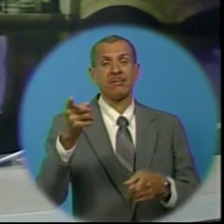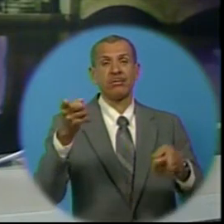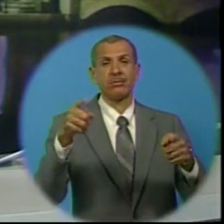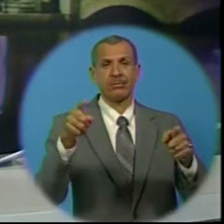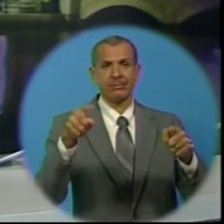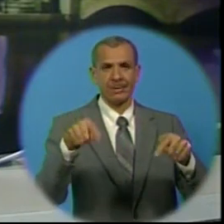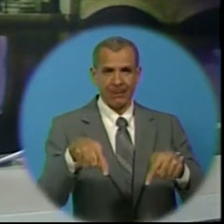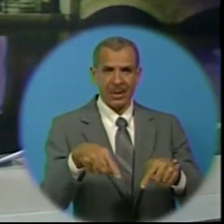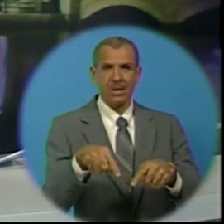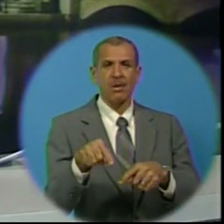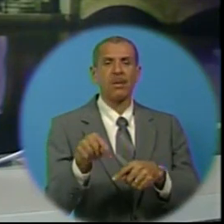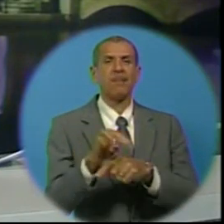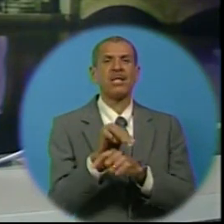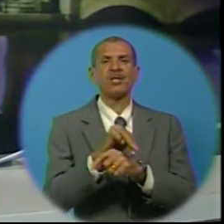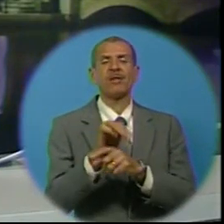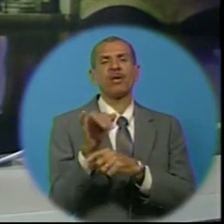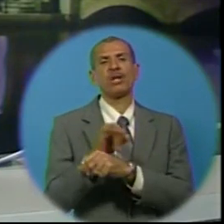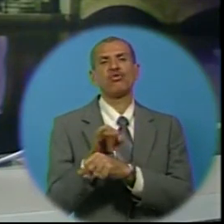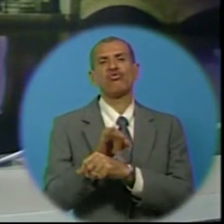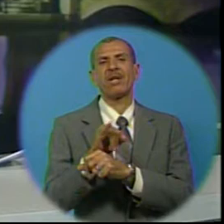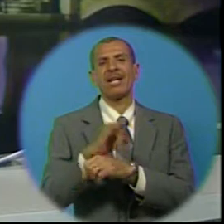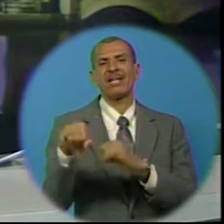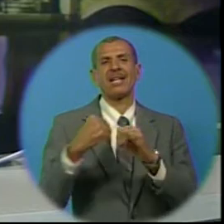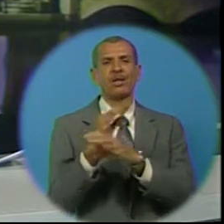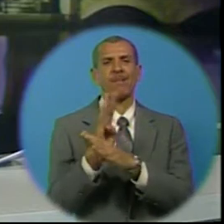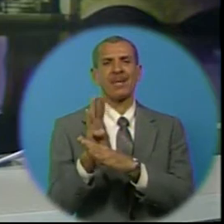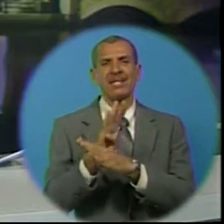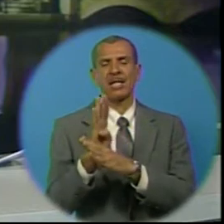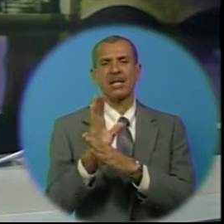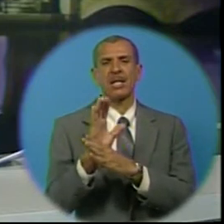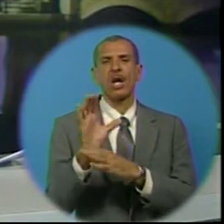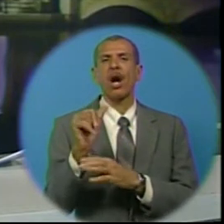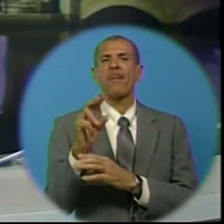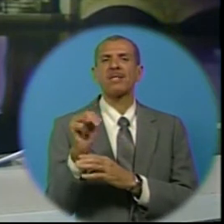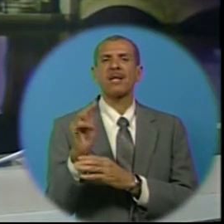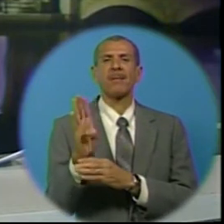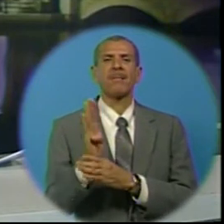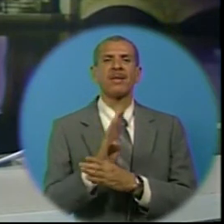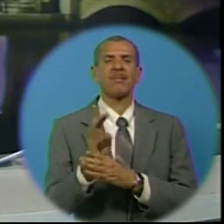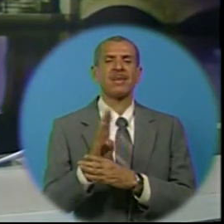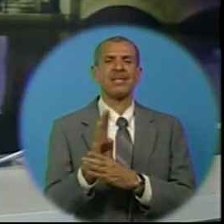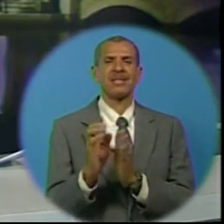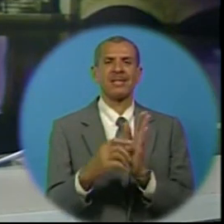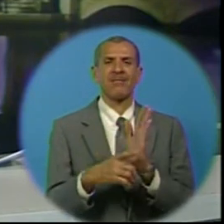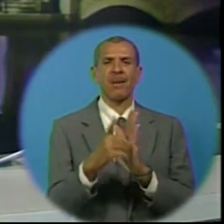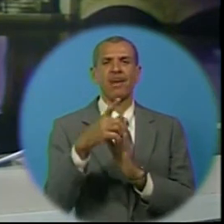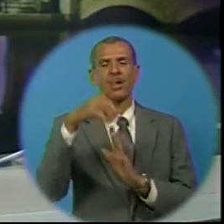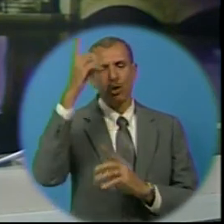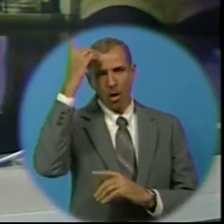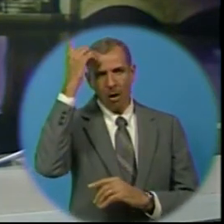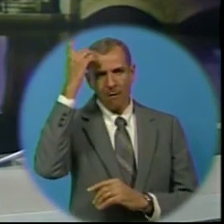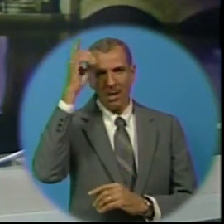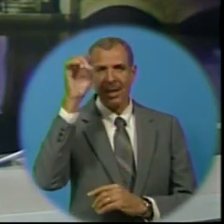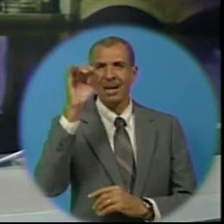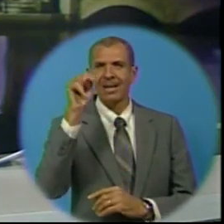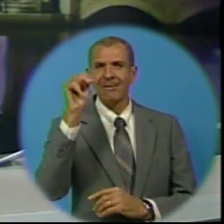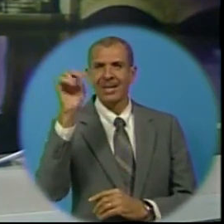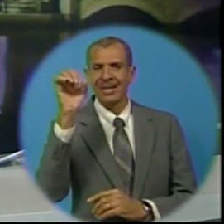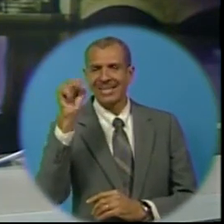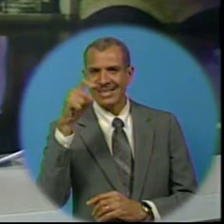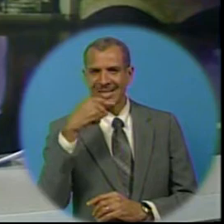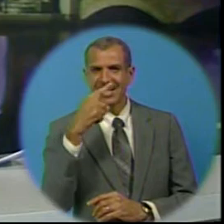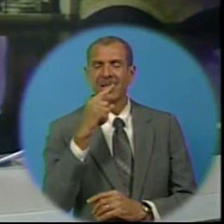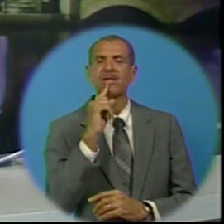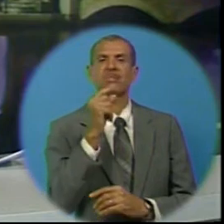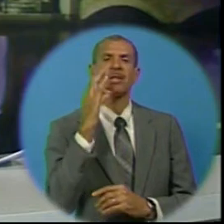of Industry, International Business, Commerce and Small Business Development, Donville Innes. He says he recently spoke